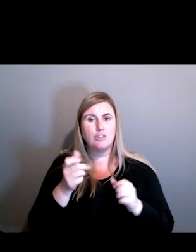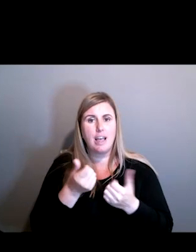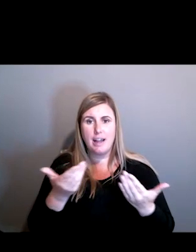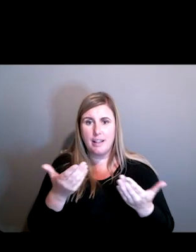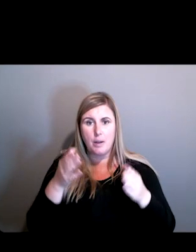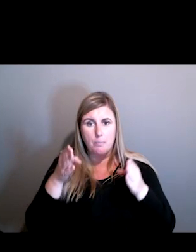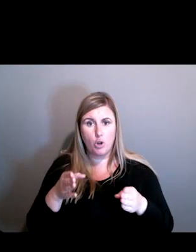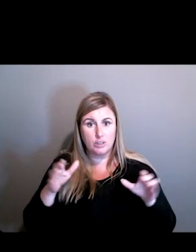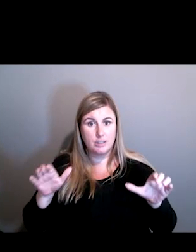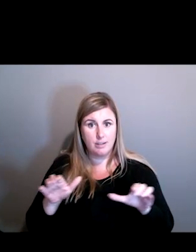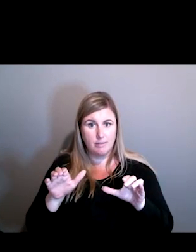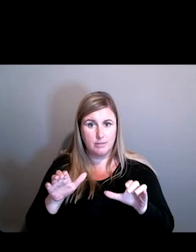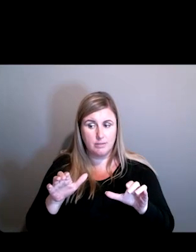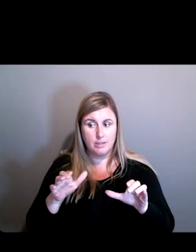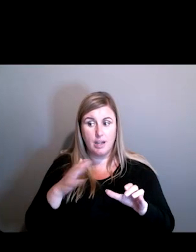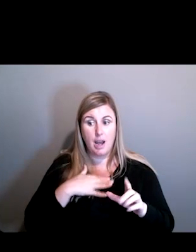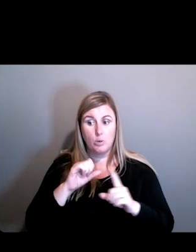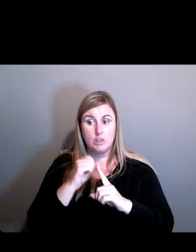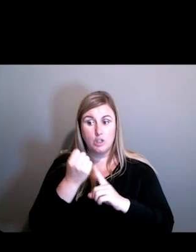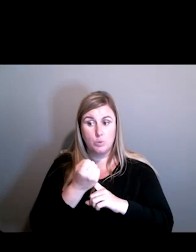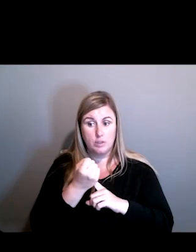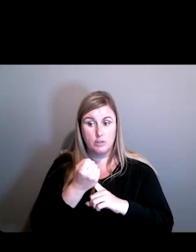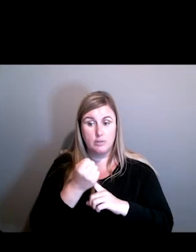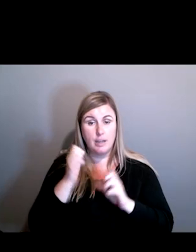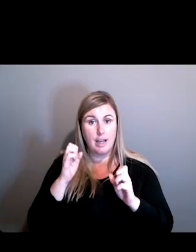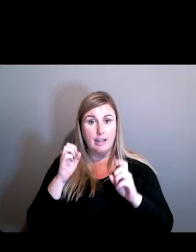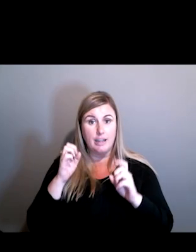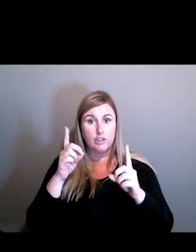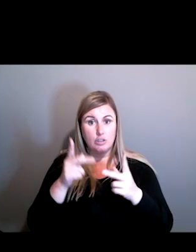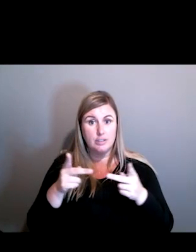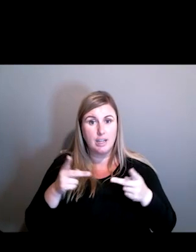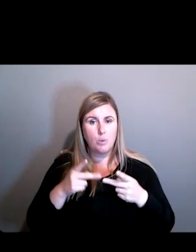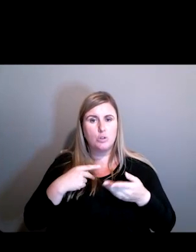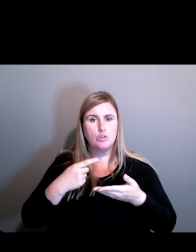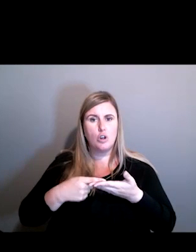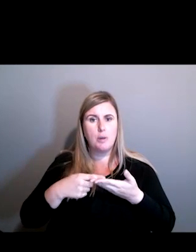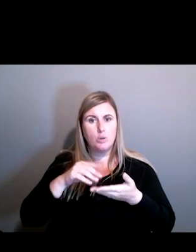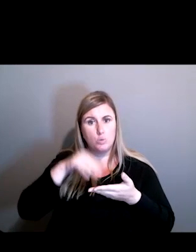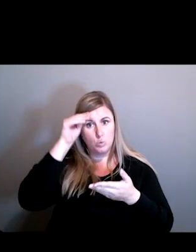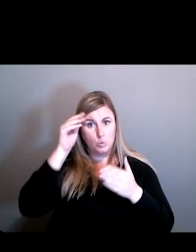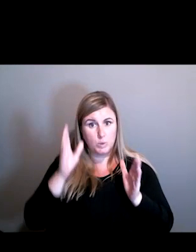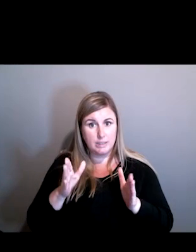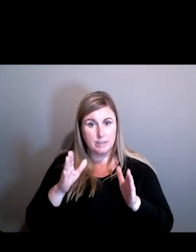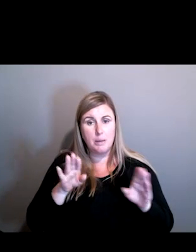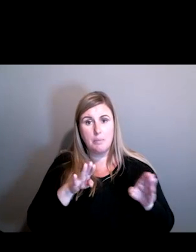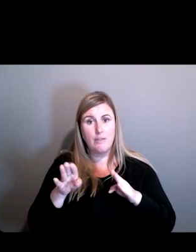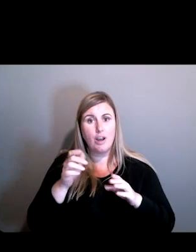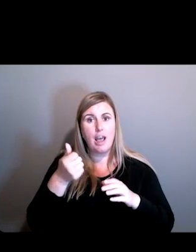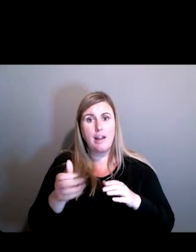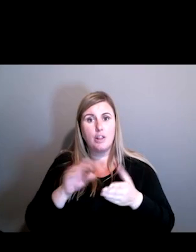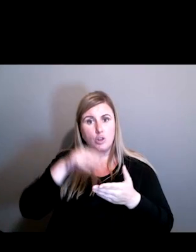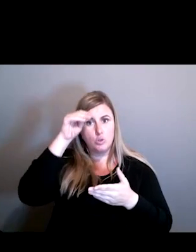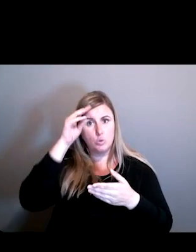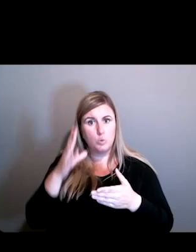So behavior is anything that a person does. In our case, in the educational setting, we're going to be talking about students.